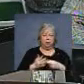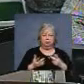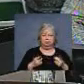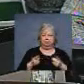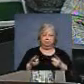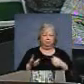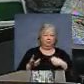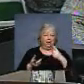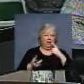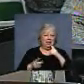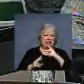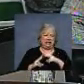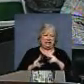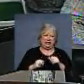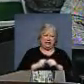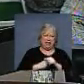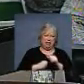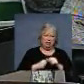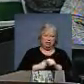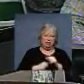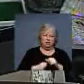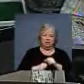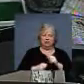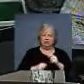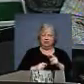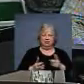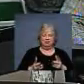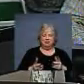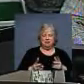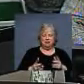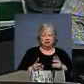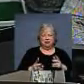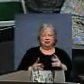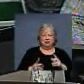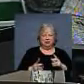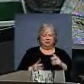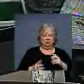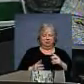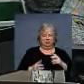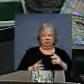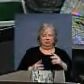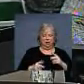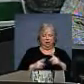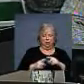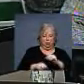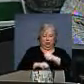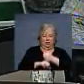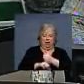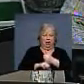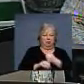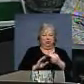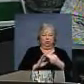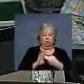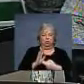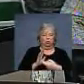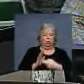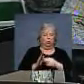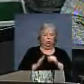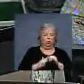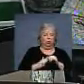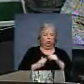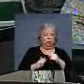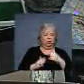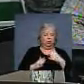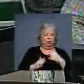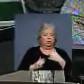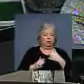think it is a dangerous precedent to have something come along, be past some